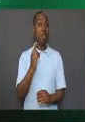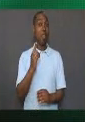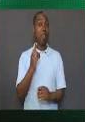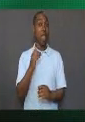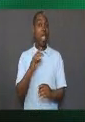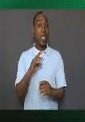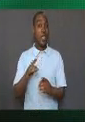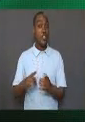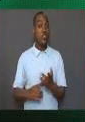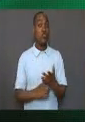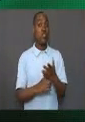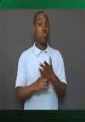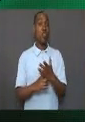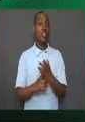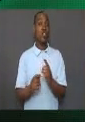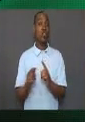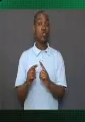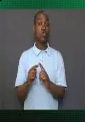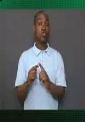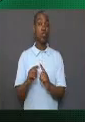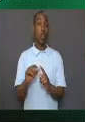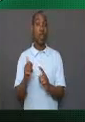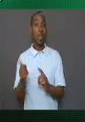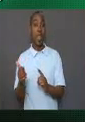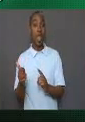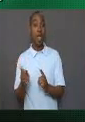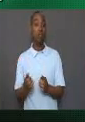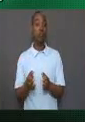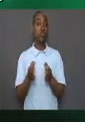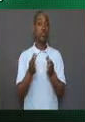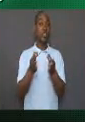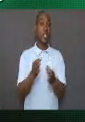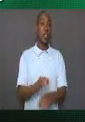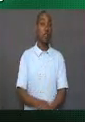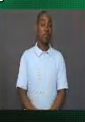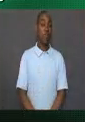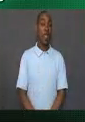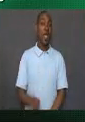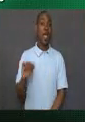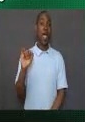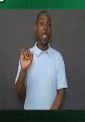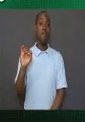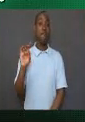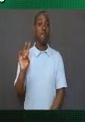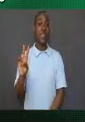circulation through intravenous therapy or IV therapy.